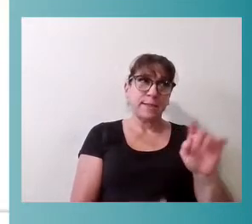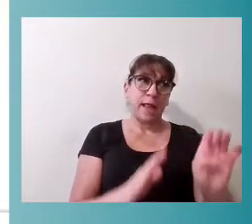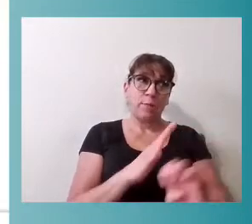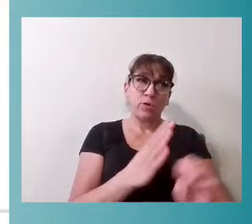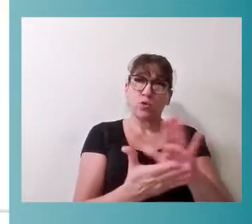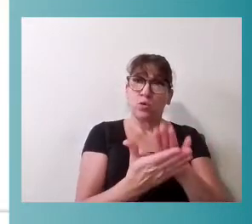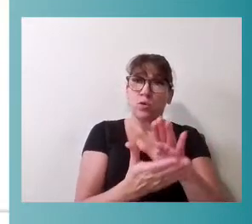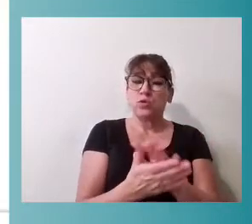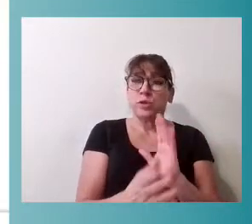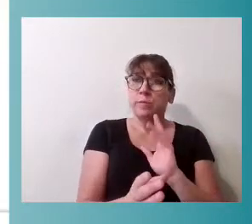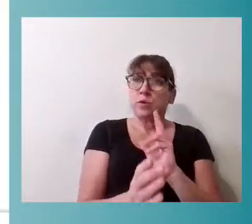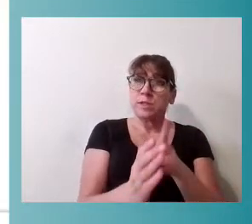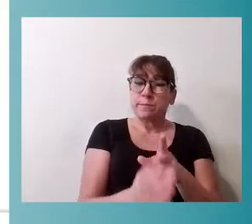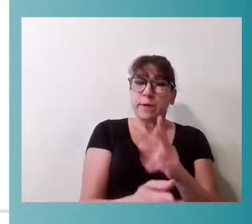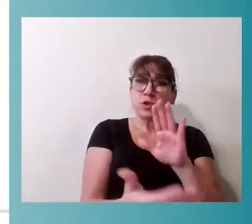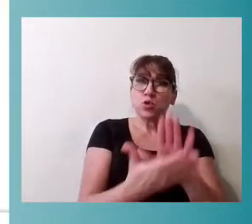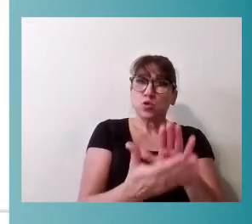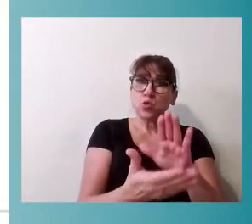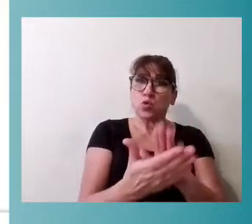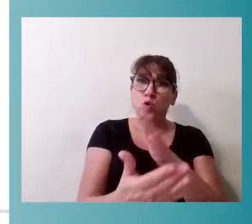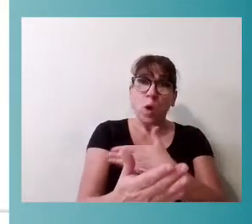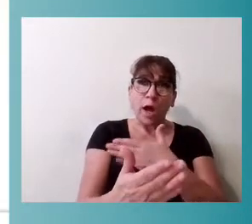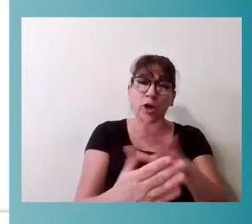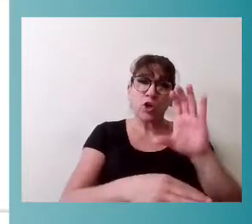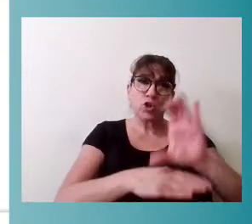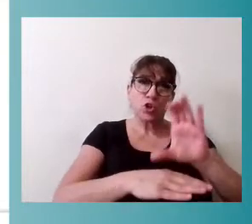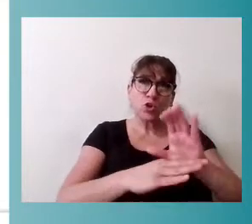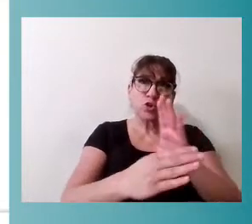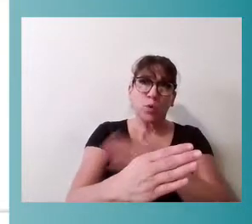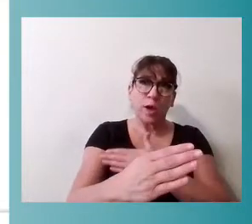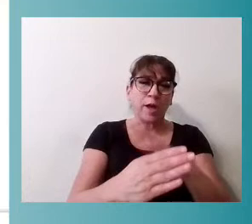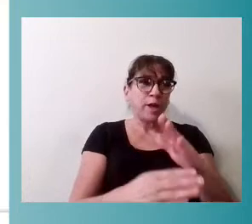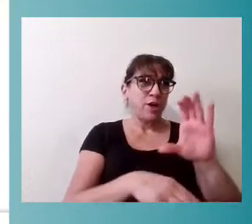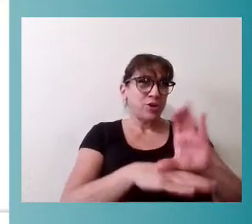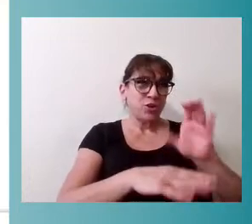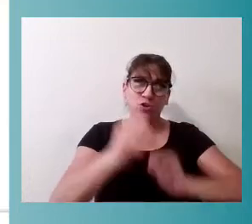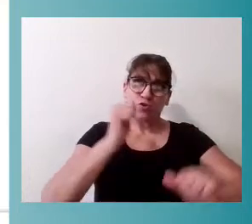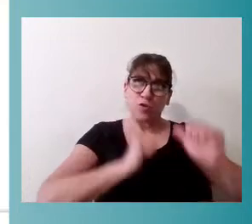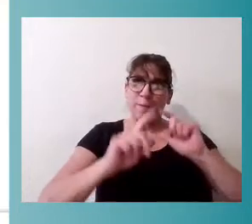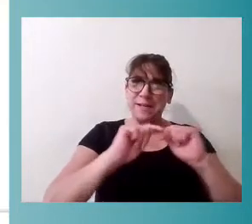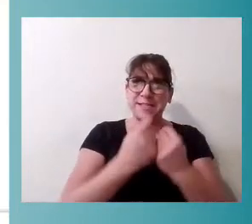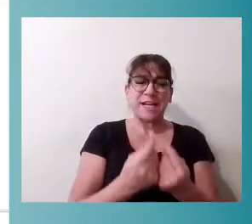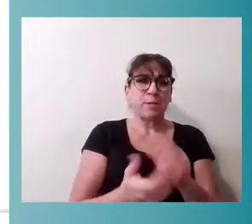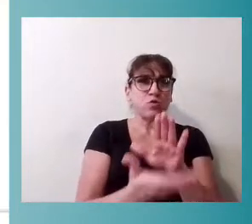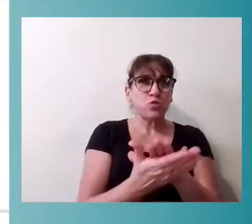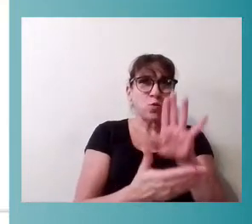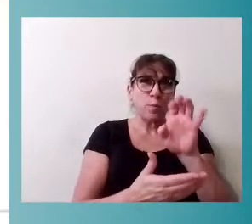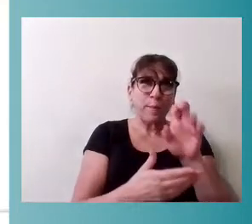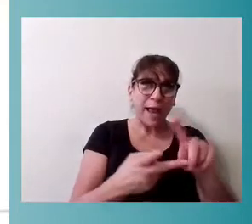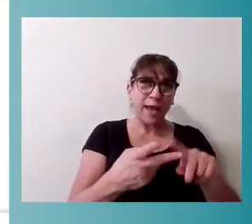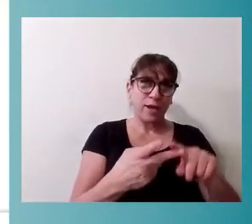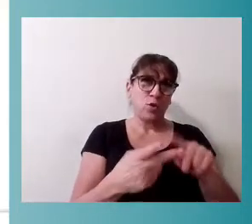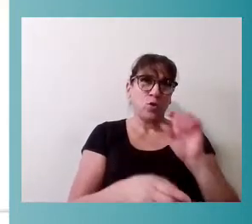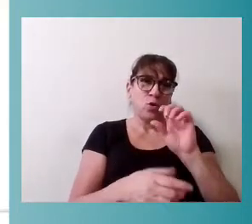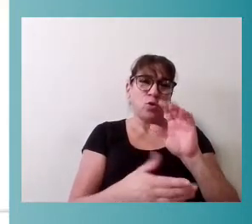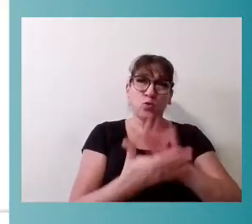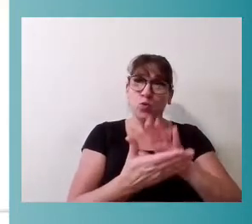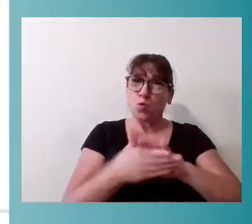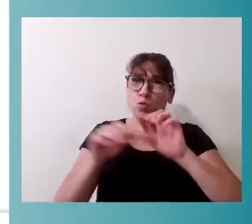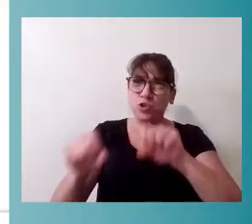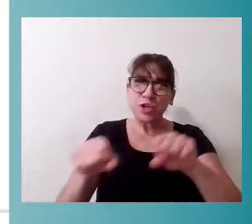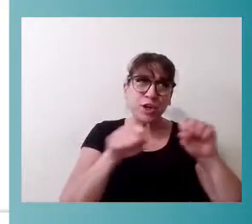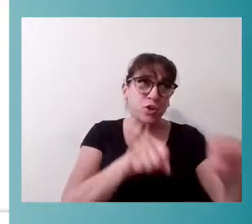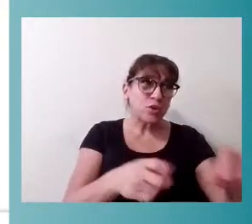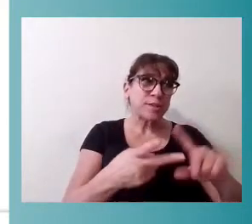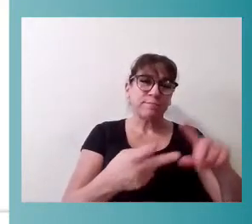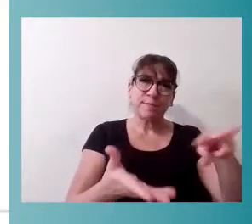school choir, church drama team, school band, school cheer, dance, you